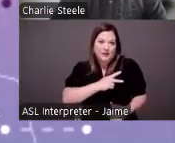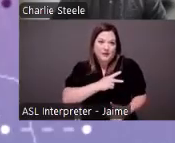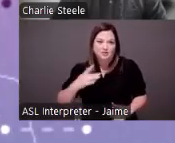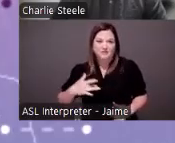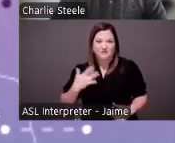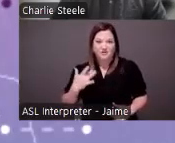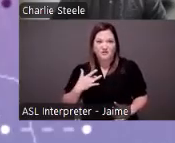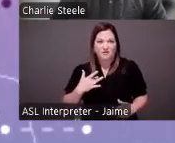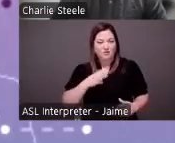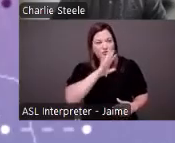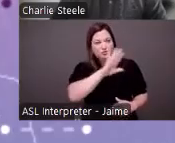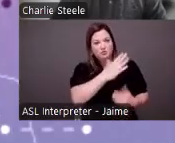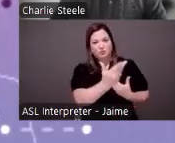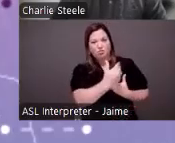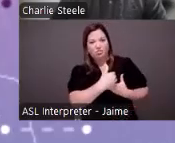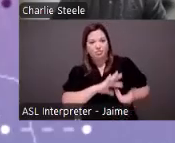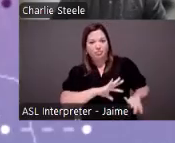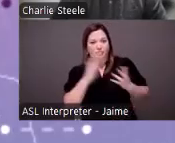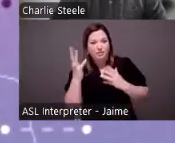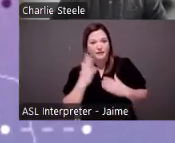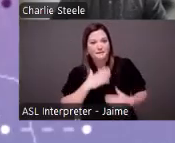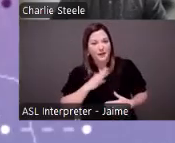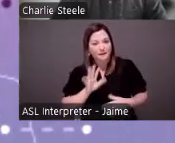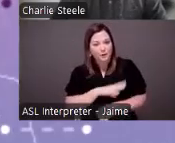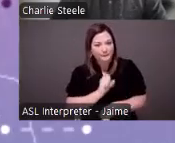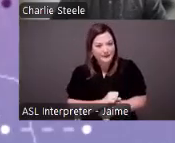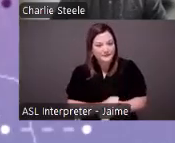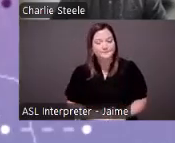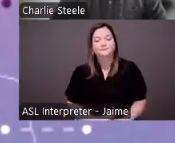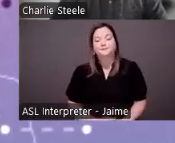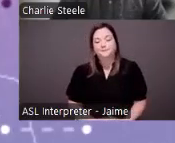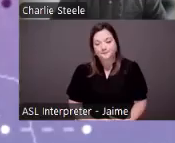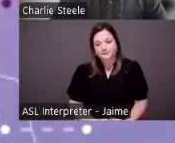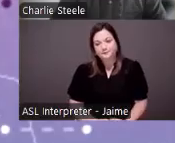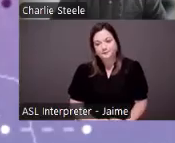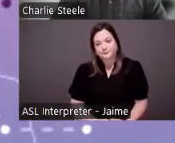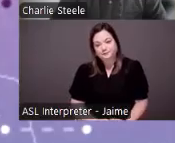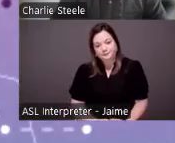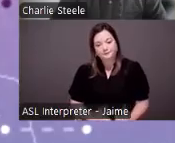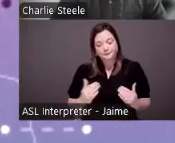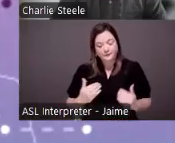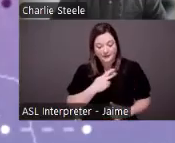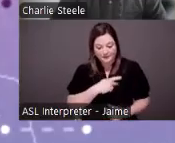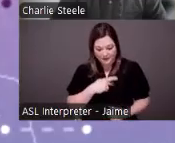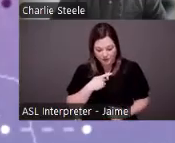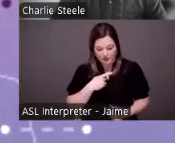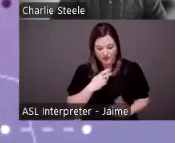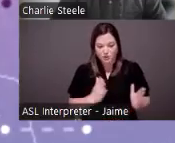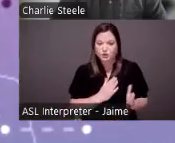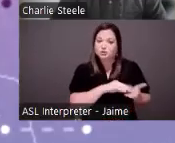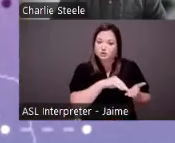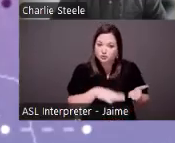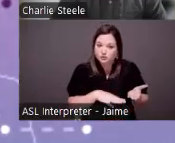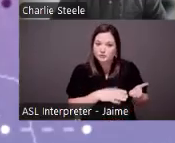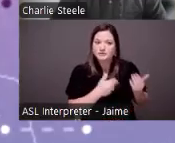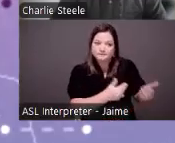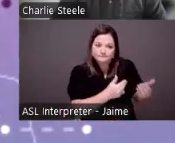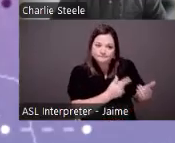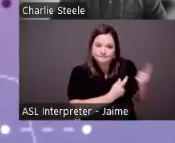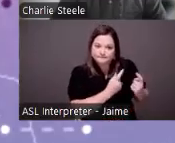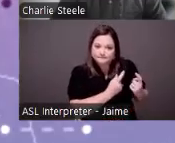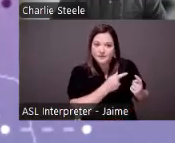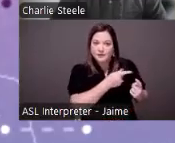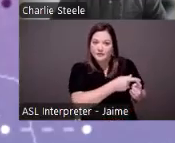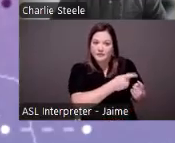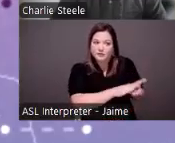derailed. Another comment is, as a patient, I try to encourage student clinicians to ask me questions. They're becoming the